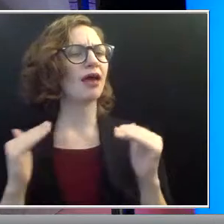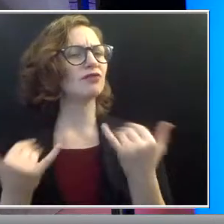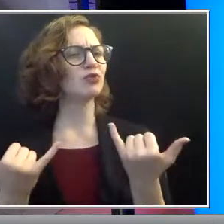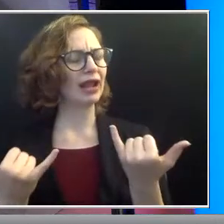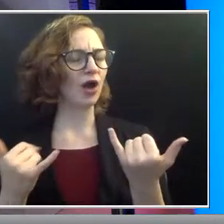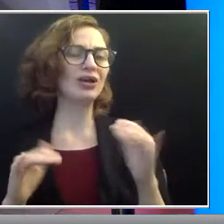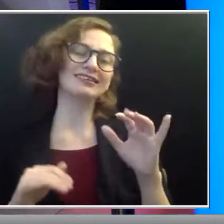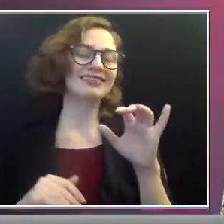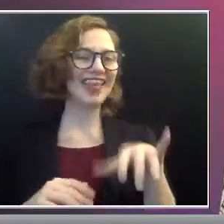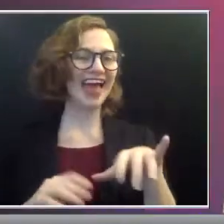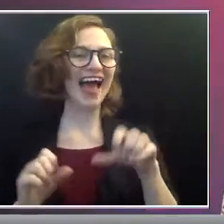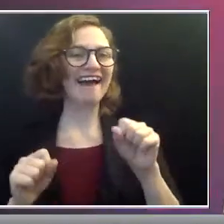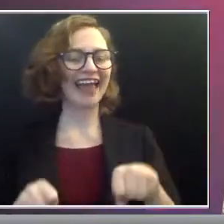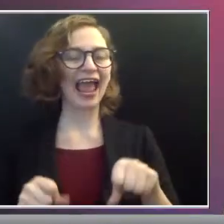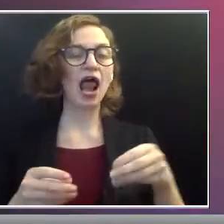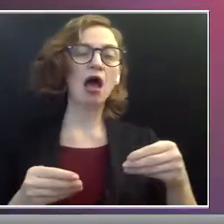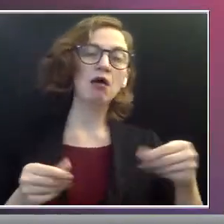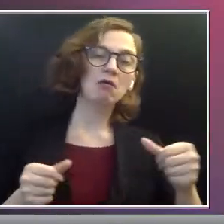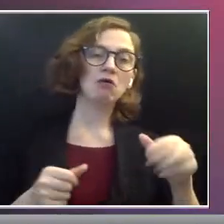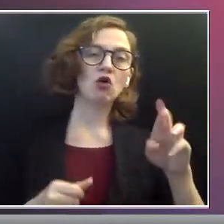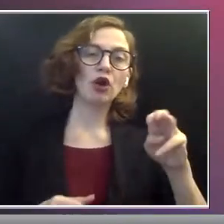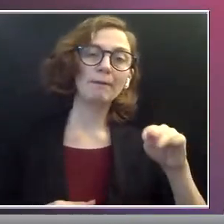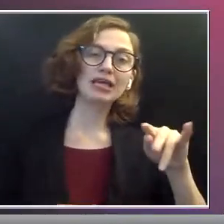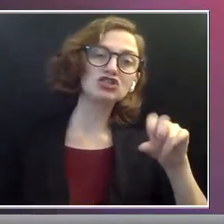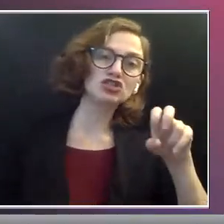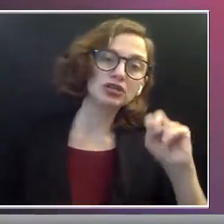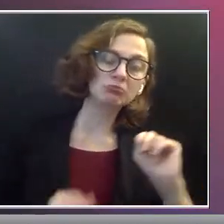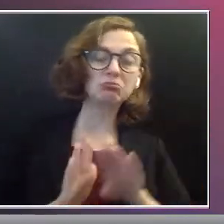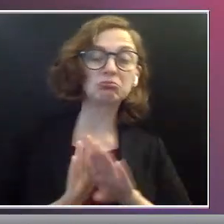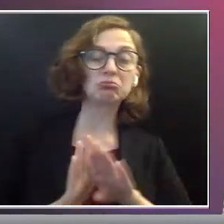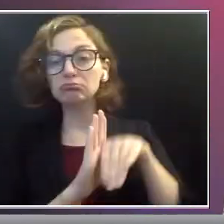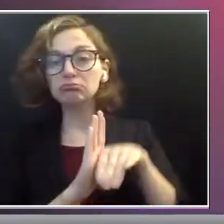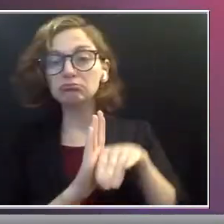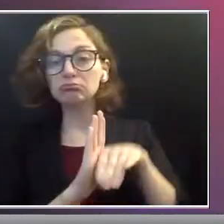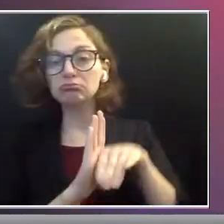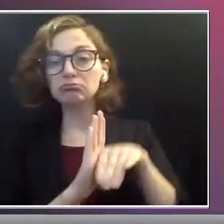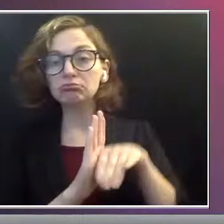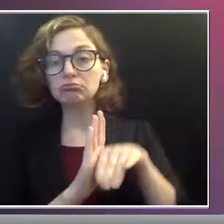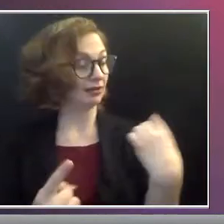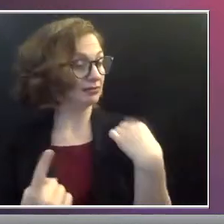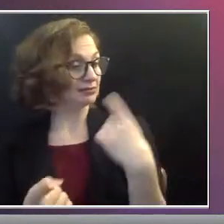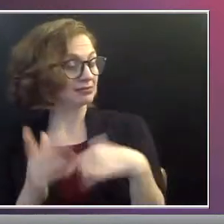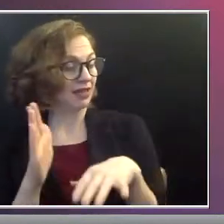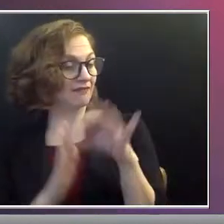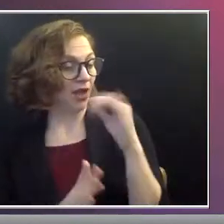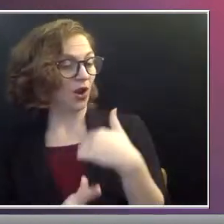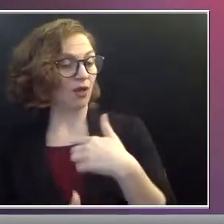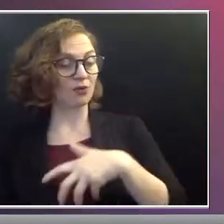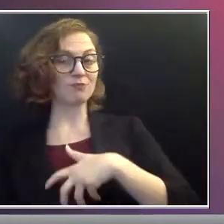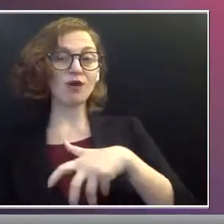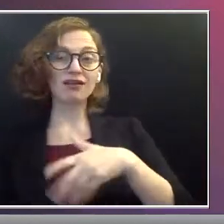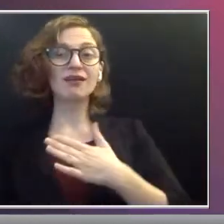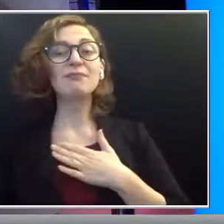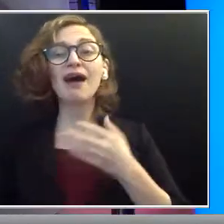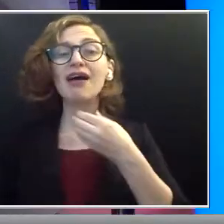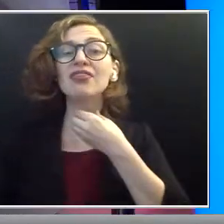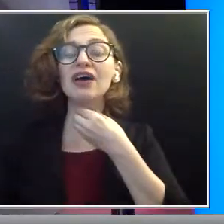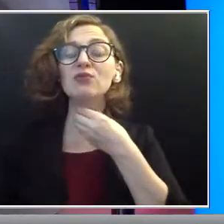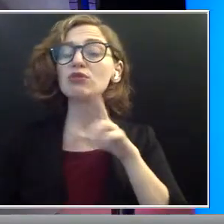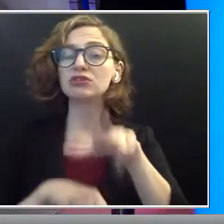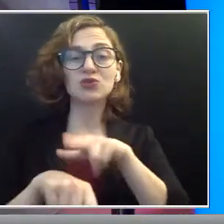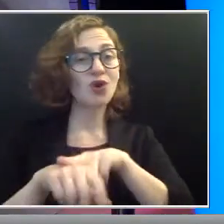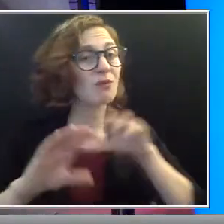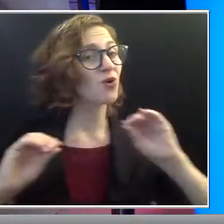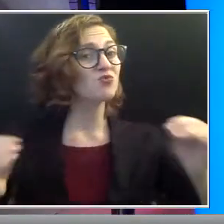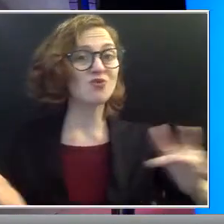Yeah. So actually, from the day that I found out I was pregnant, my thyroid levels have been normal without medication. So I've been really fortunate. So are you no